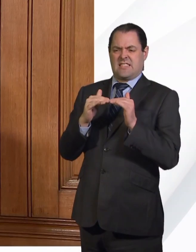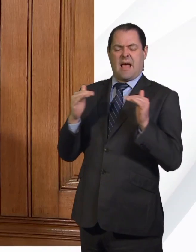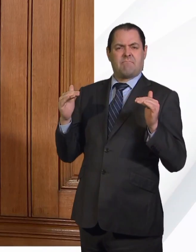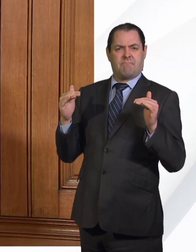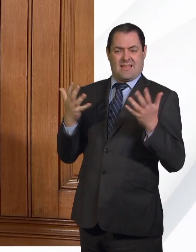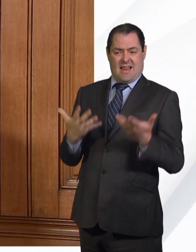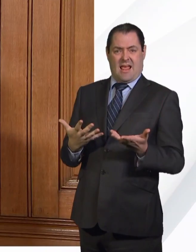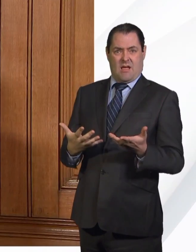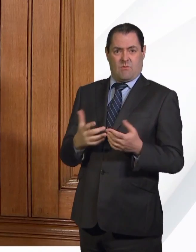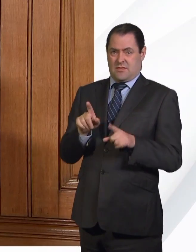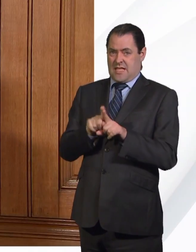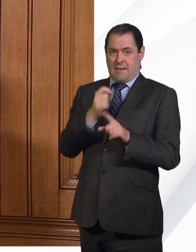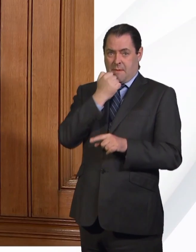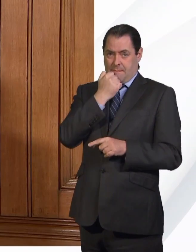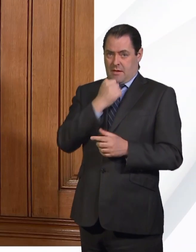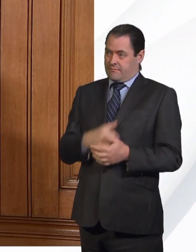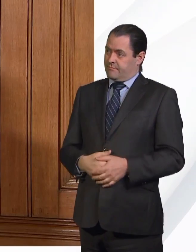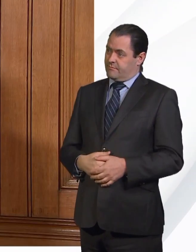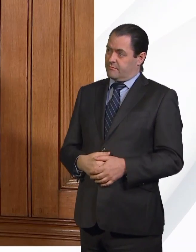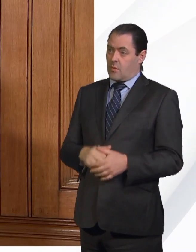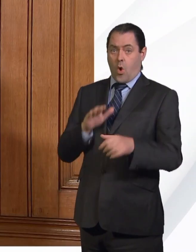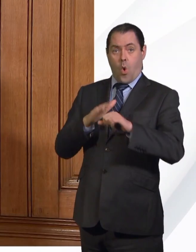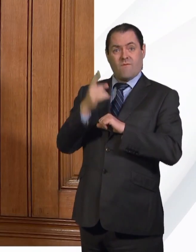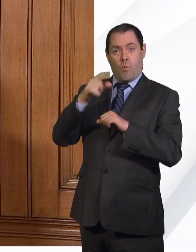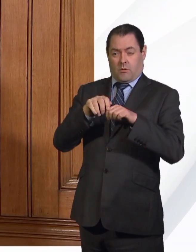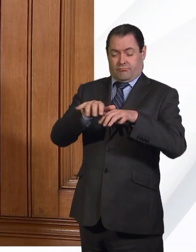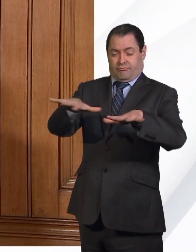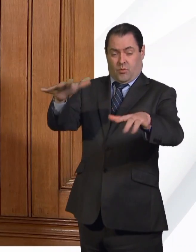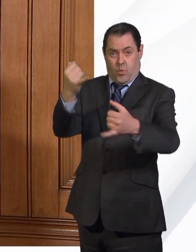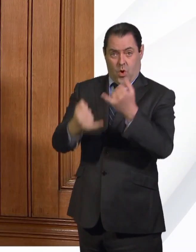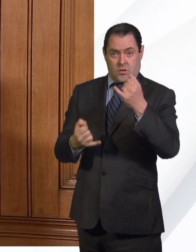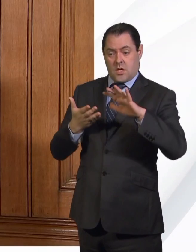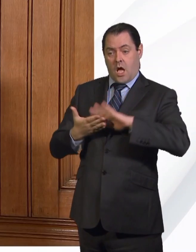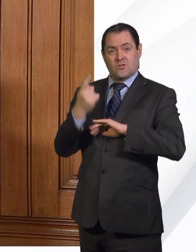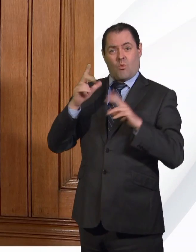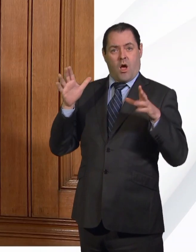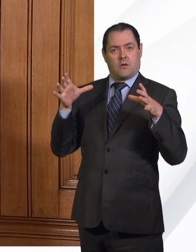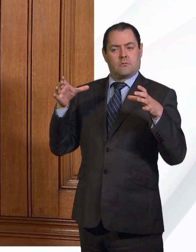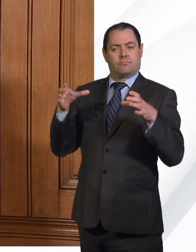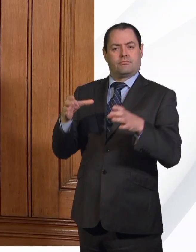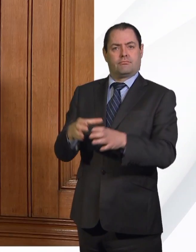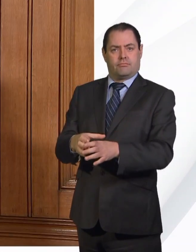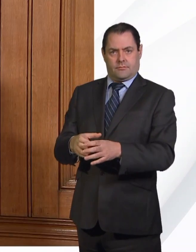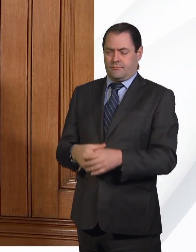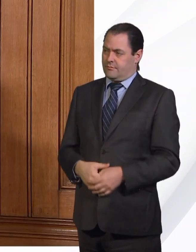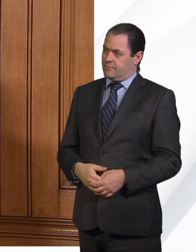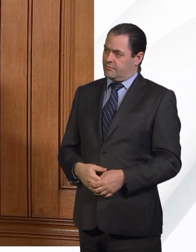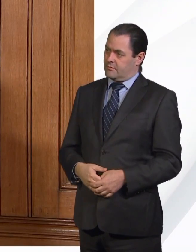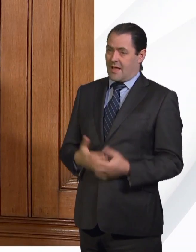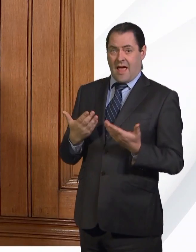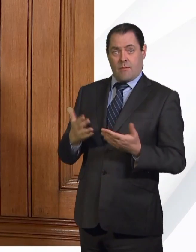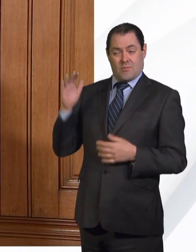it is now, the same numbers. Above 1, it's growing. Below 1, it's shrinking. Numbers are coming down at the